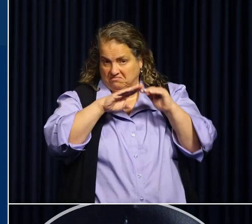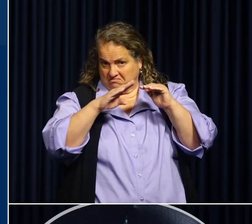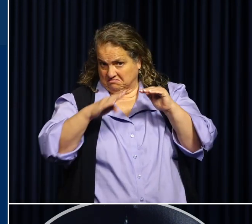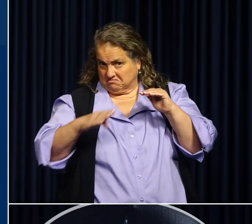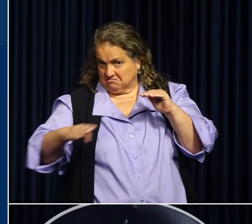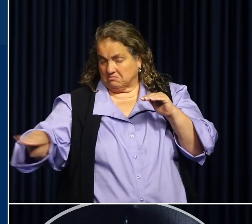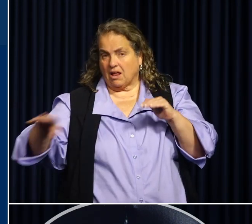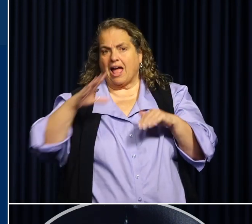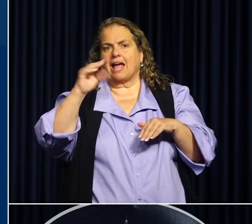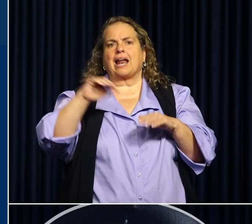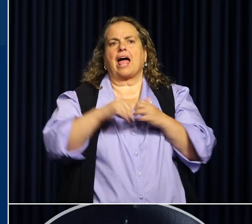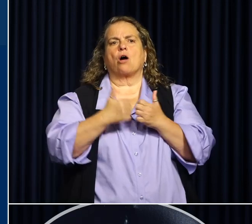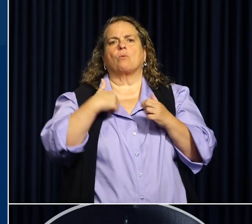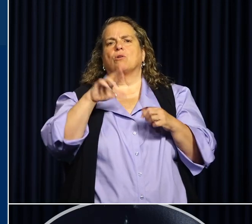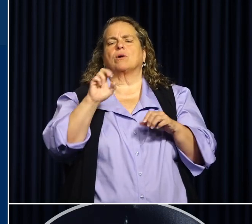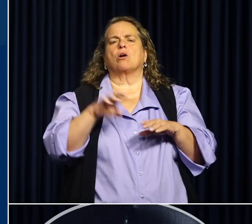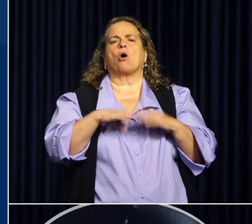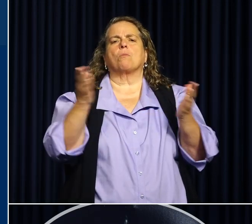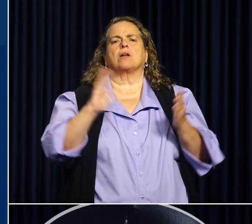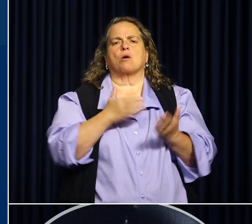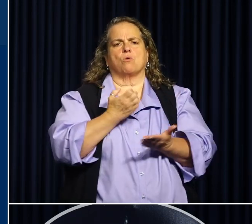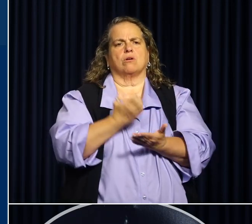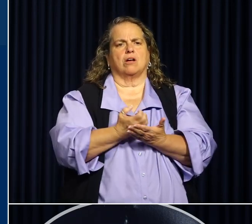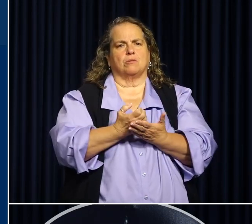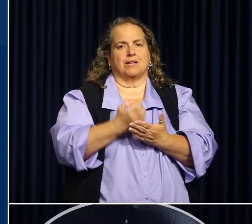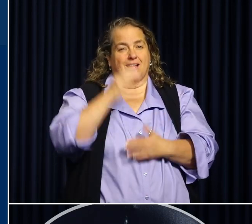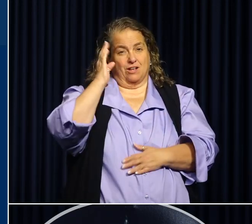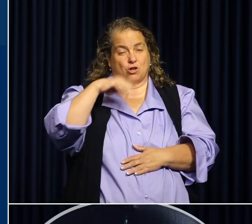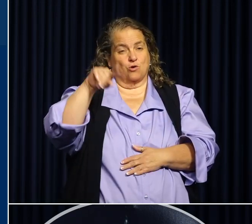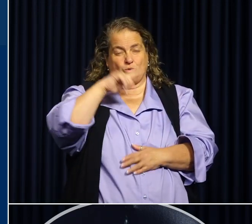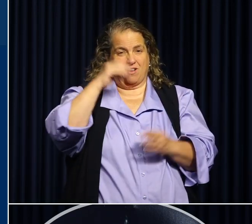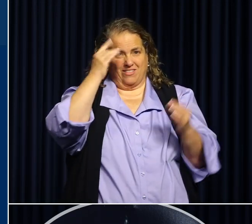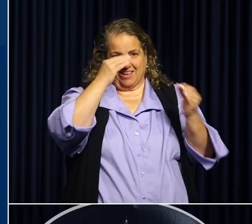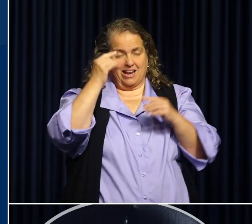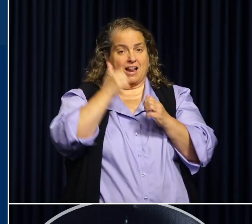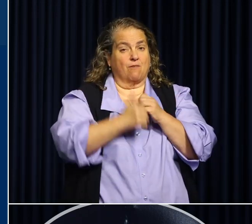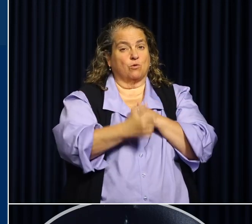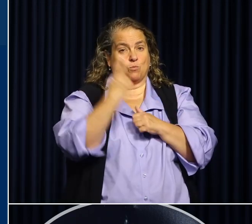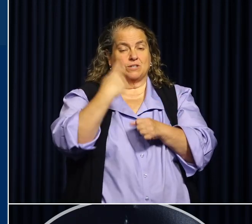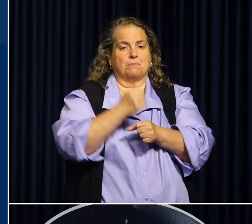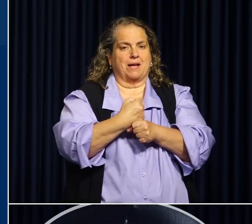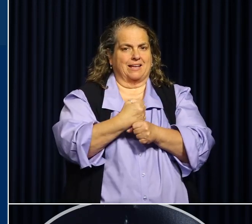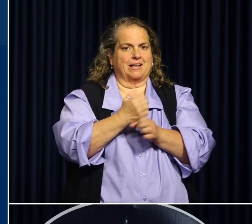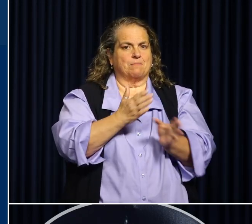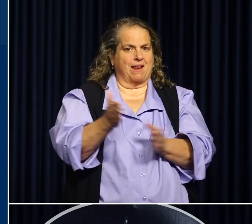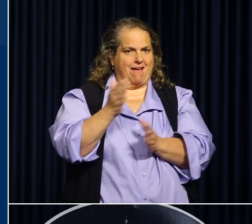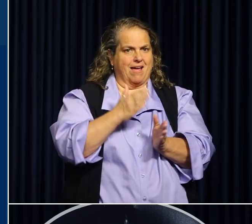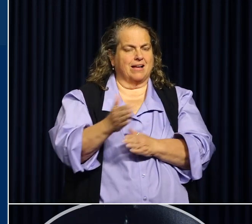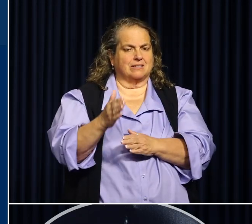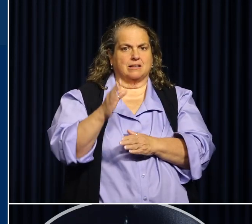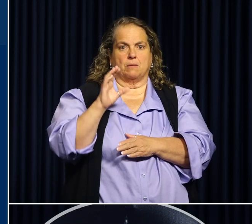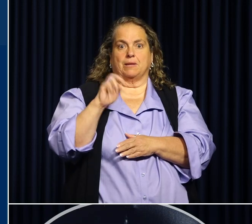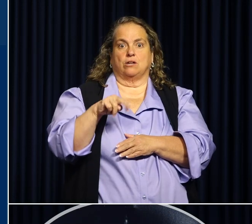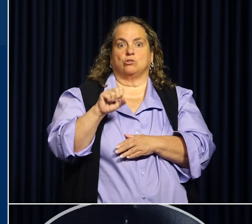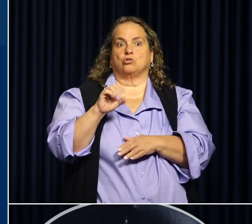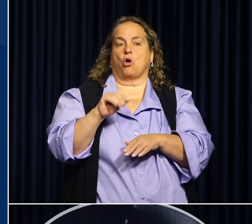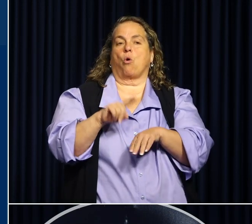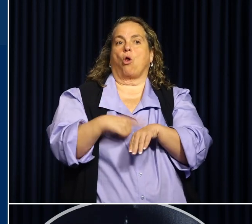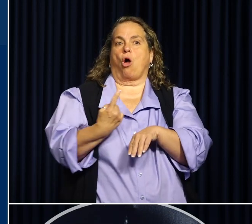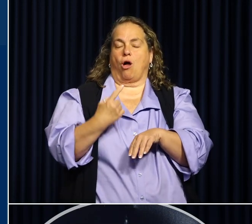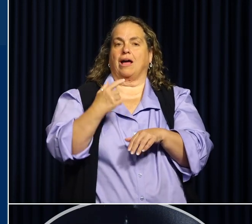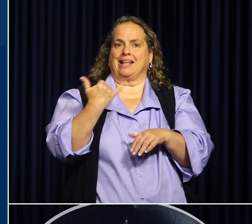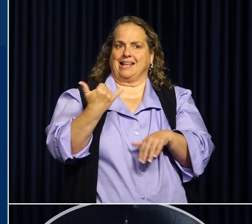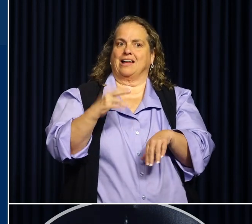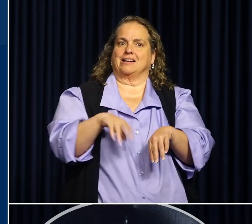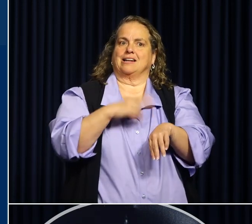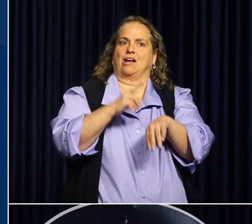So remember, when you're thinking out, and I know everybody's making plans. I mean, it's been so long. It's only natural to be making plans. But